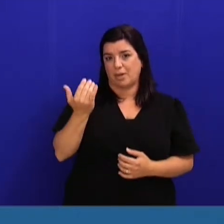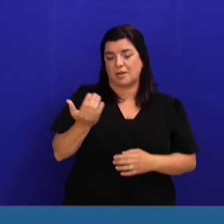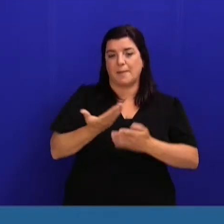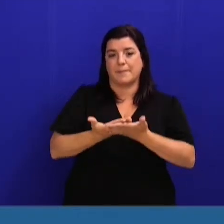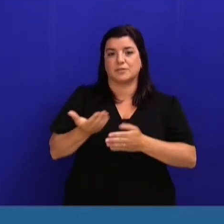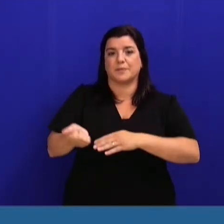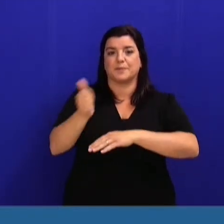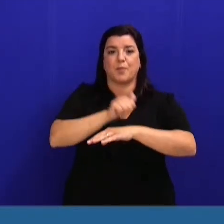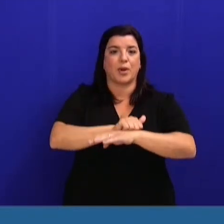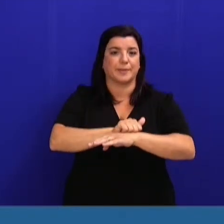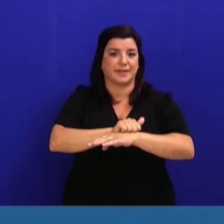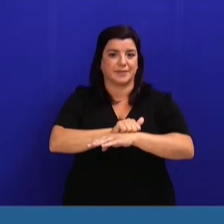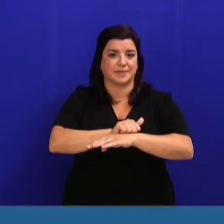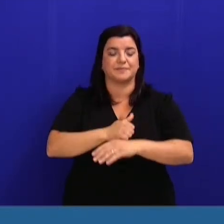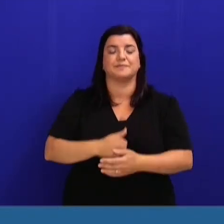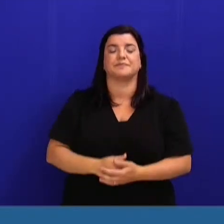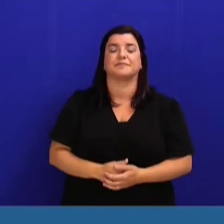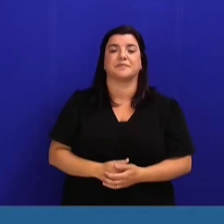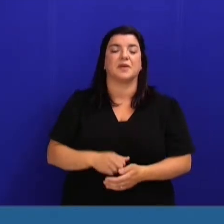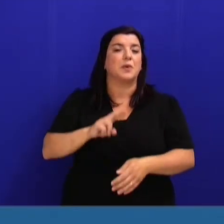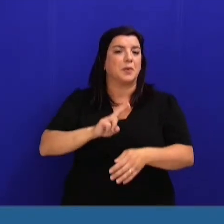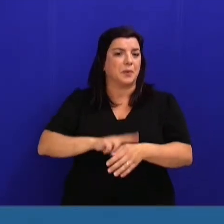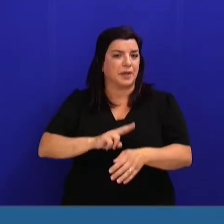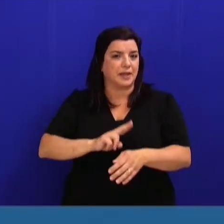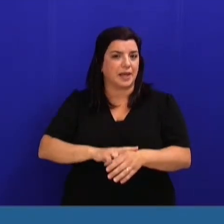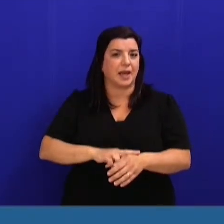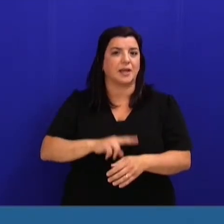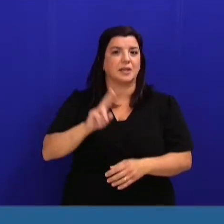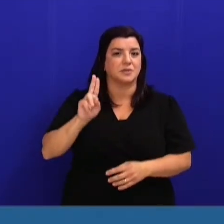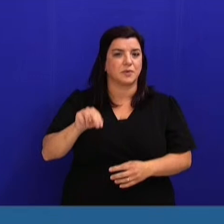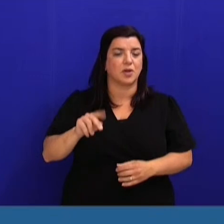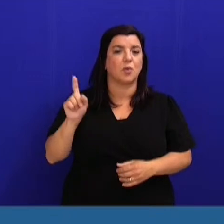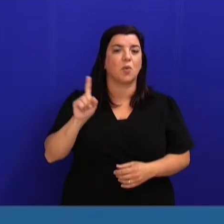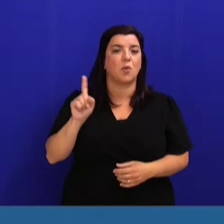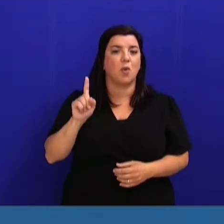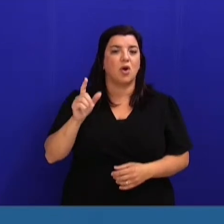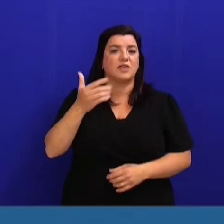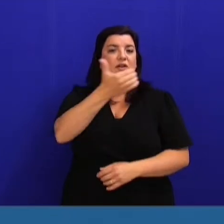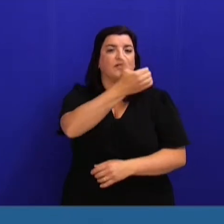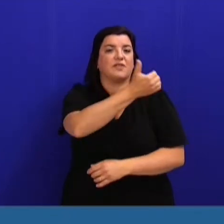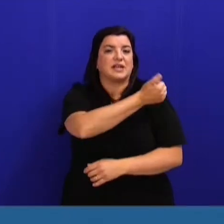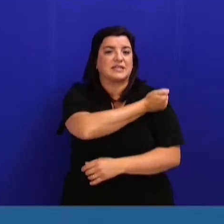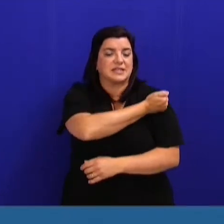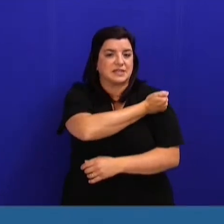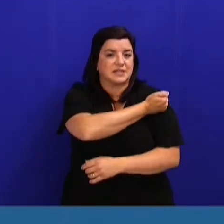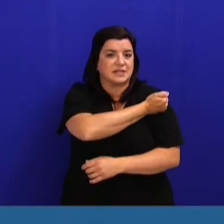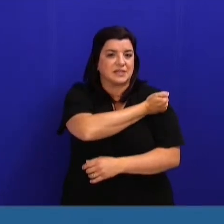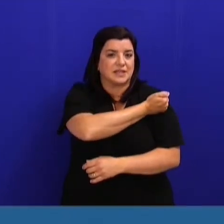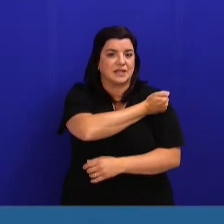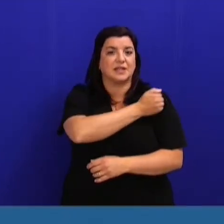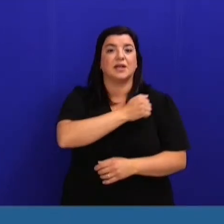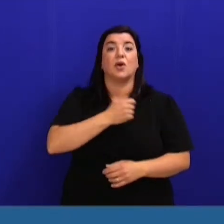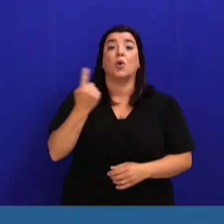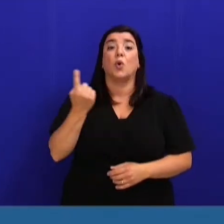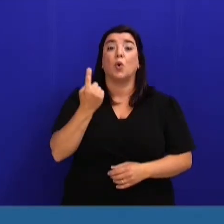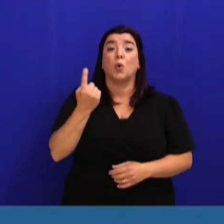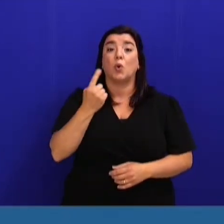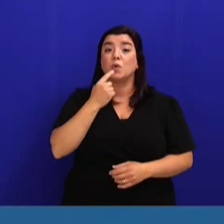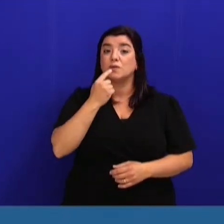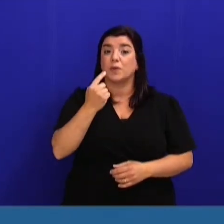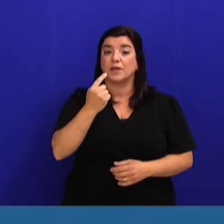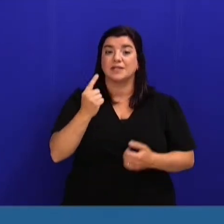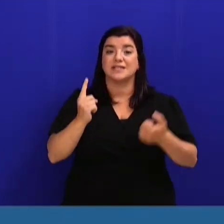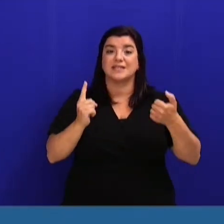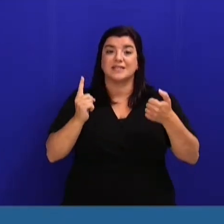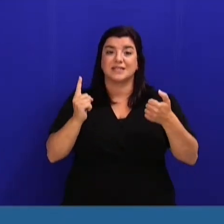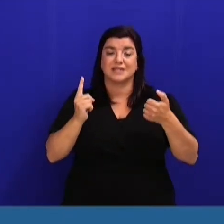We also are able now to also provide the vaccination to the children, adolescents who are aged between 12 to